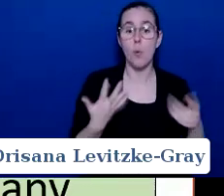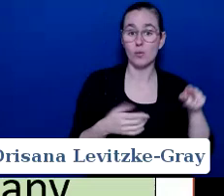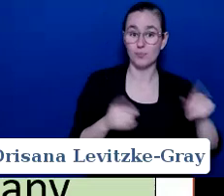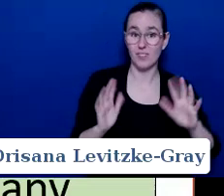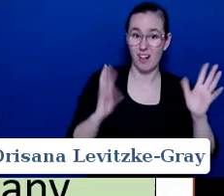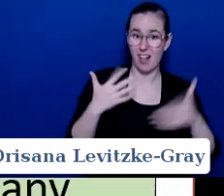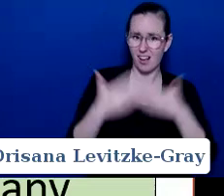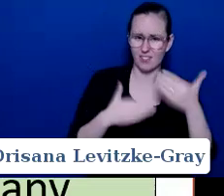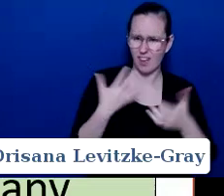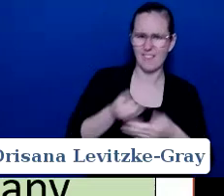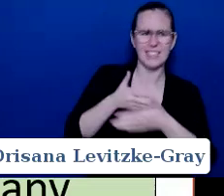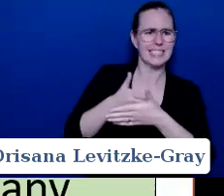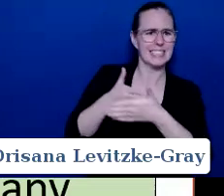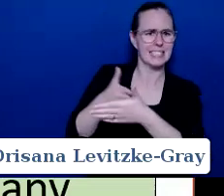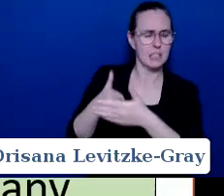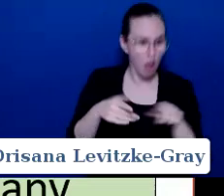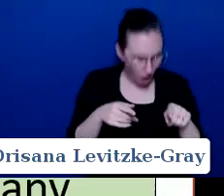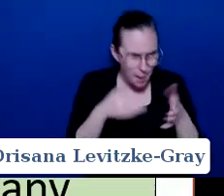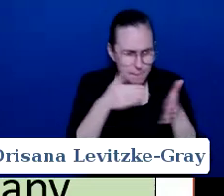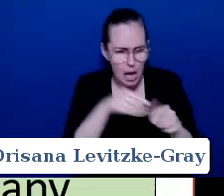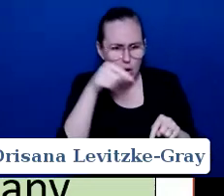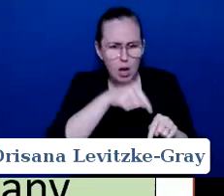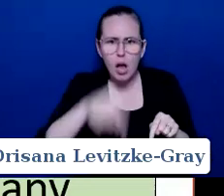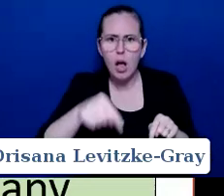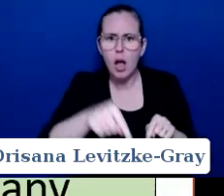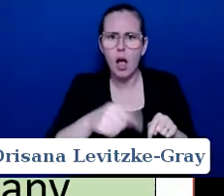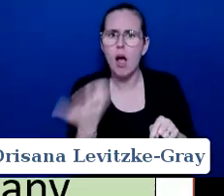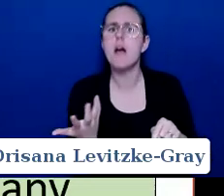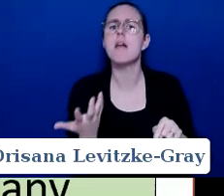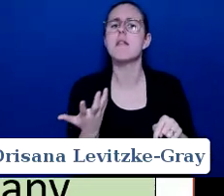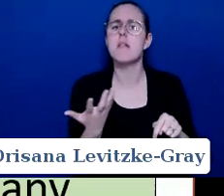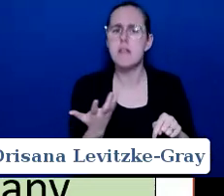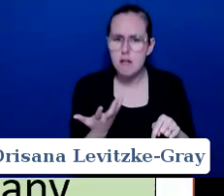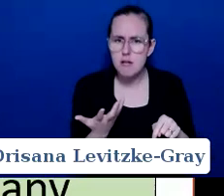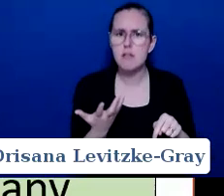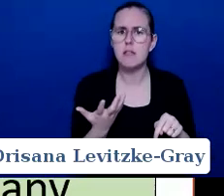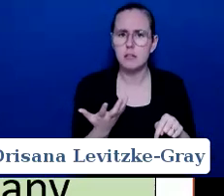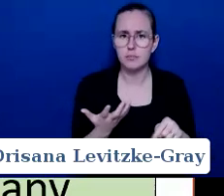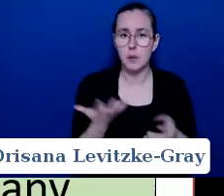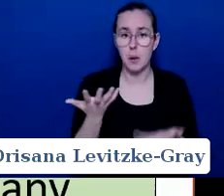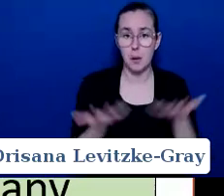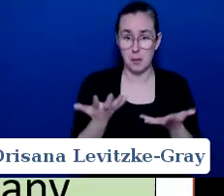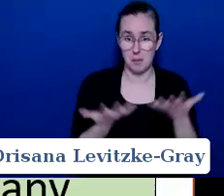mechanism? Or maybe there is suspicion of fraud and that the system today is not